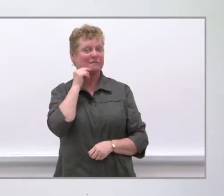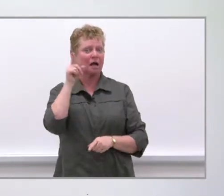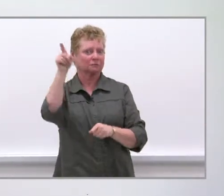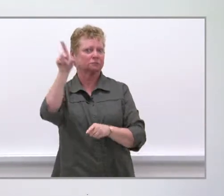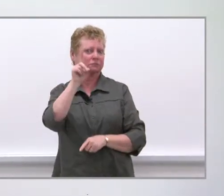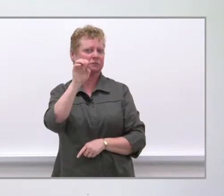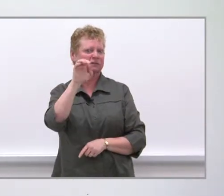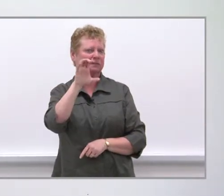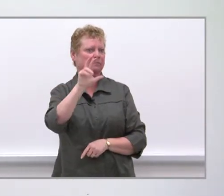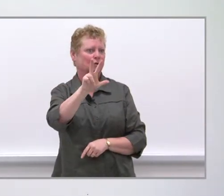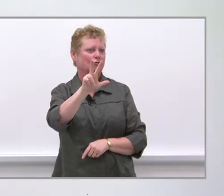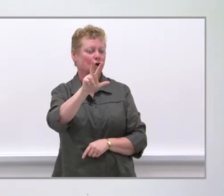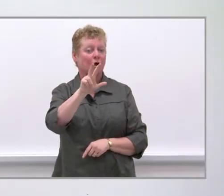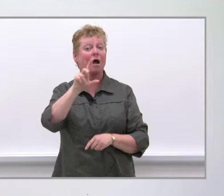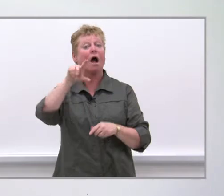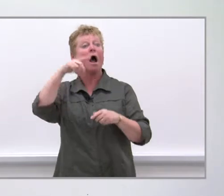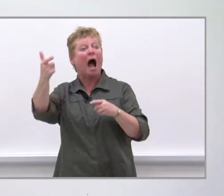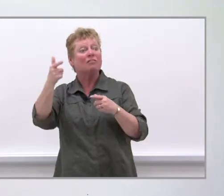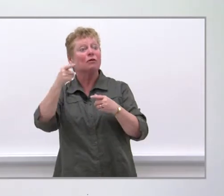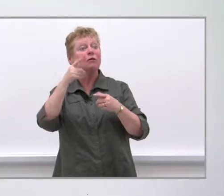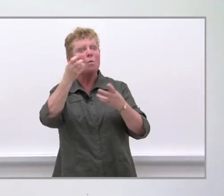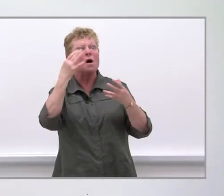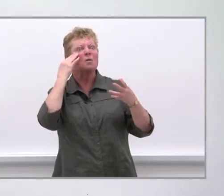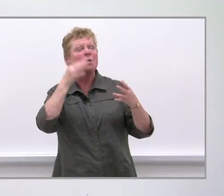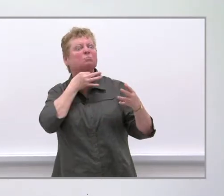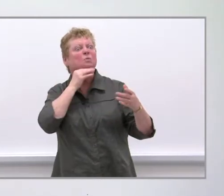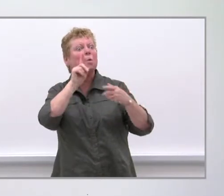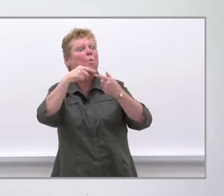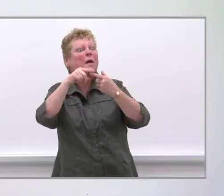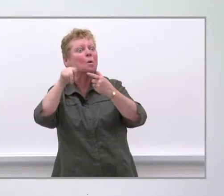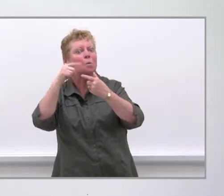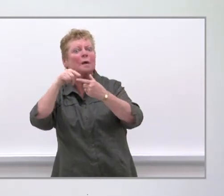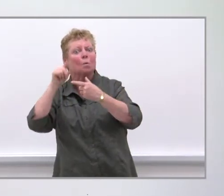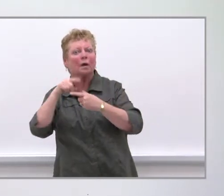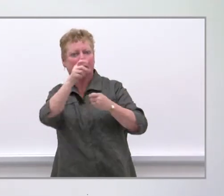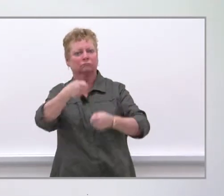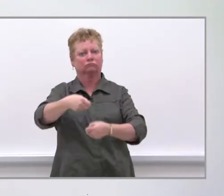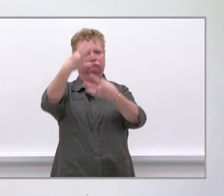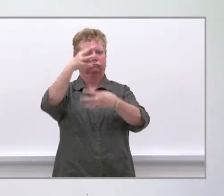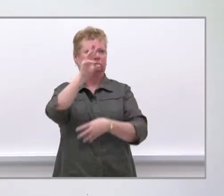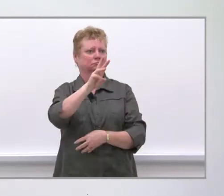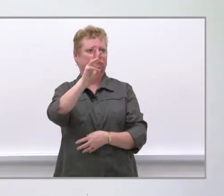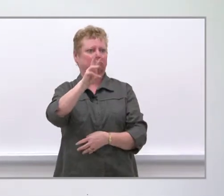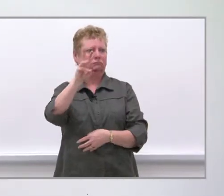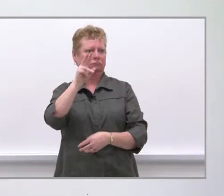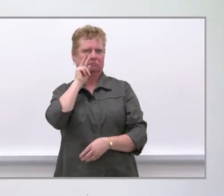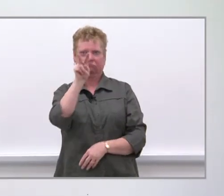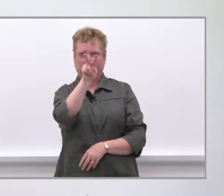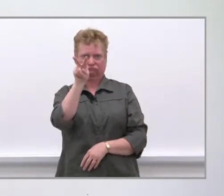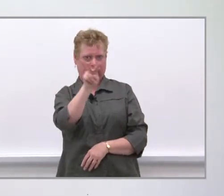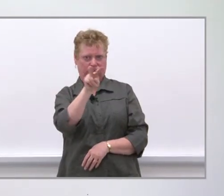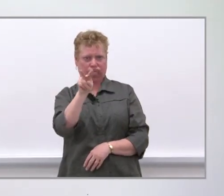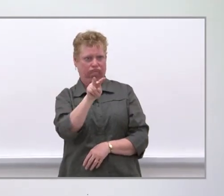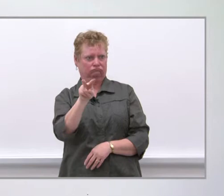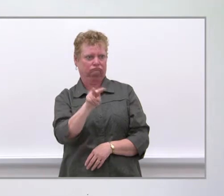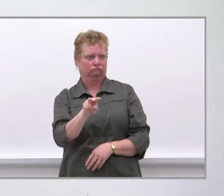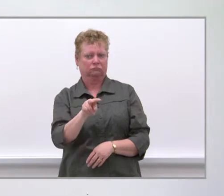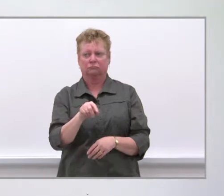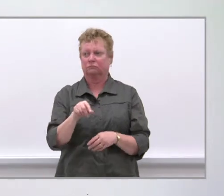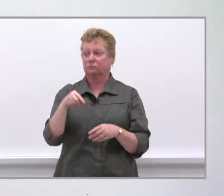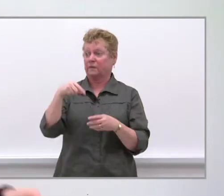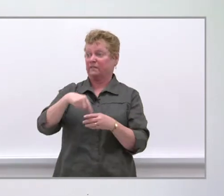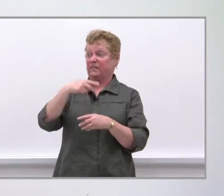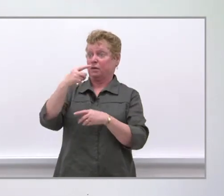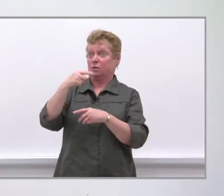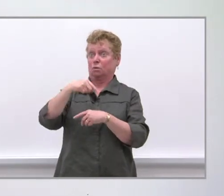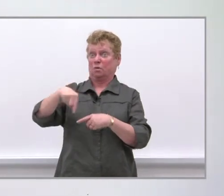3rd. The other dates are on the website. So we're going to, this week we're going